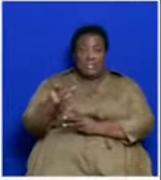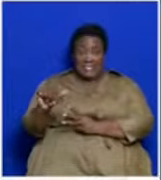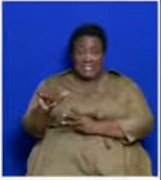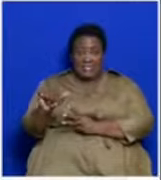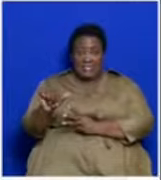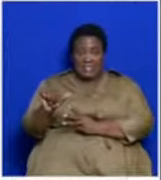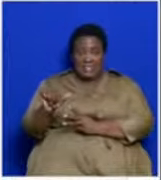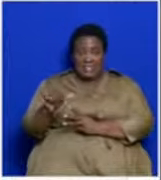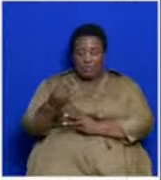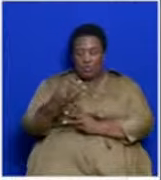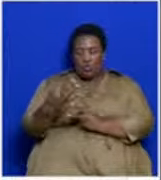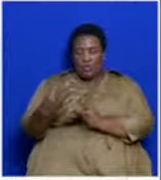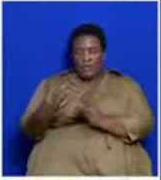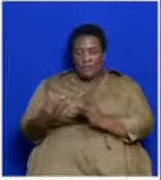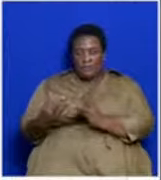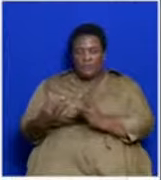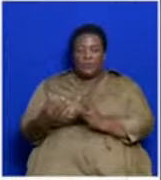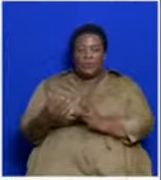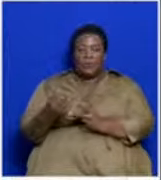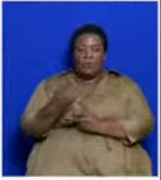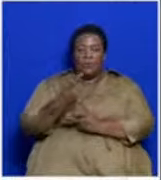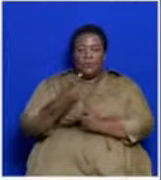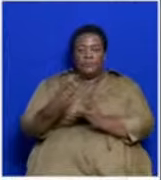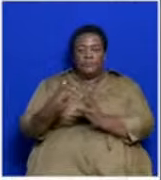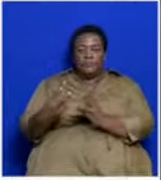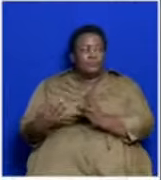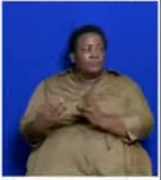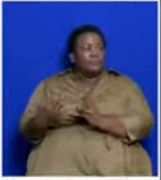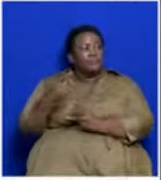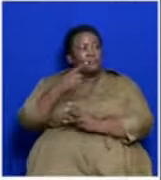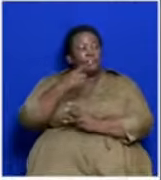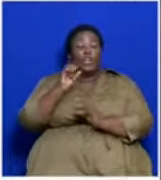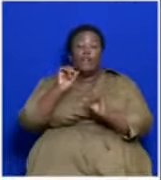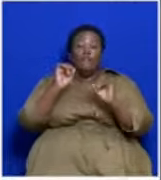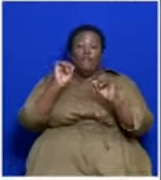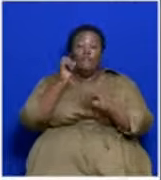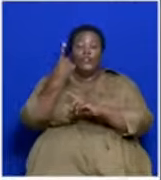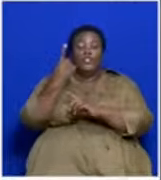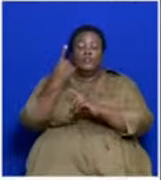That is the first photograph. I would like us to move to the second